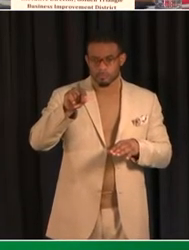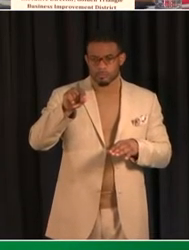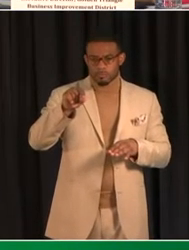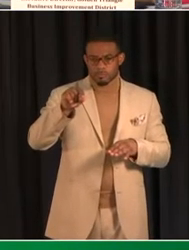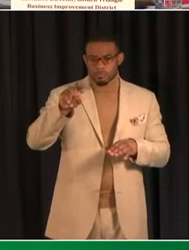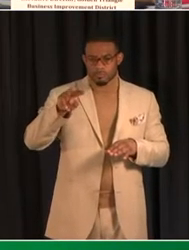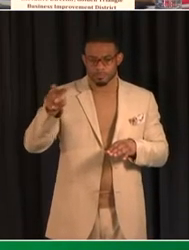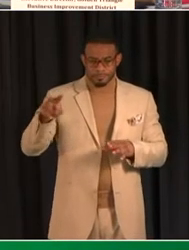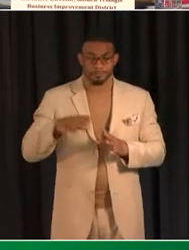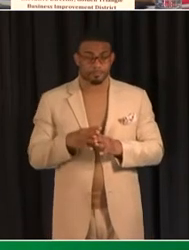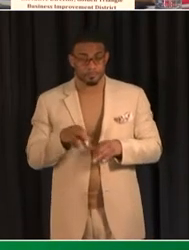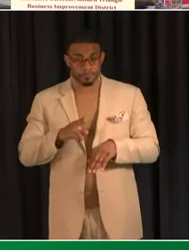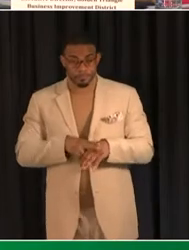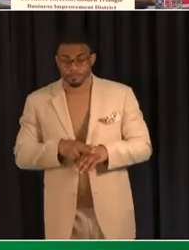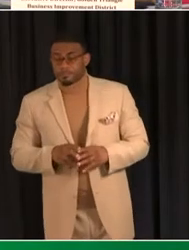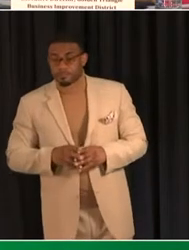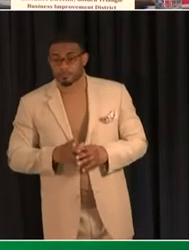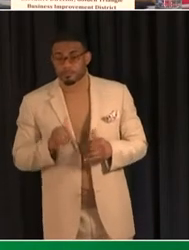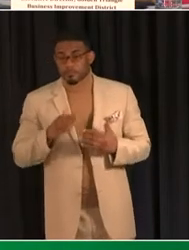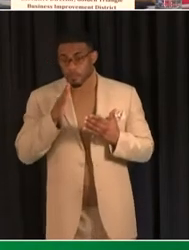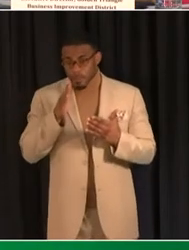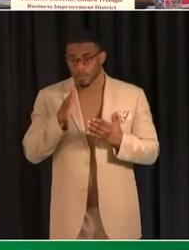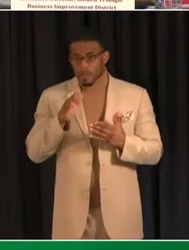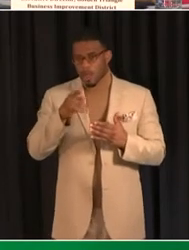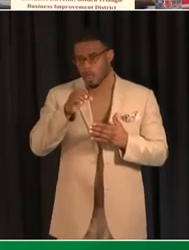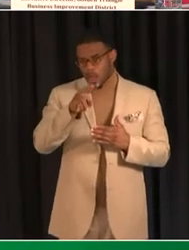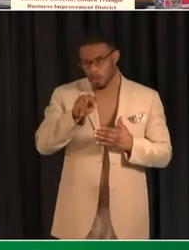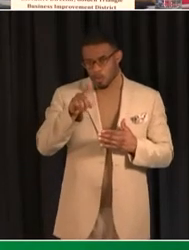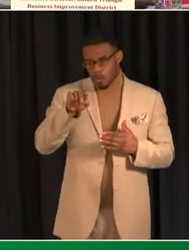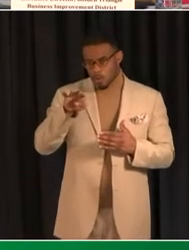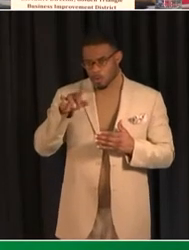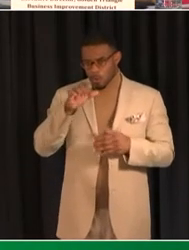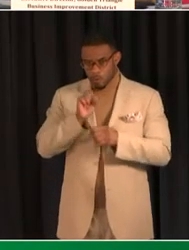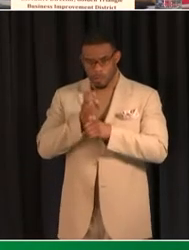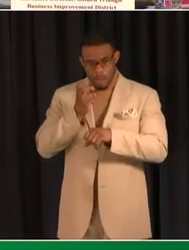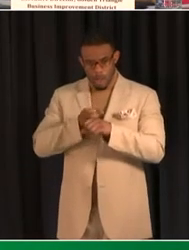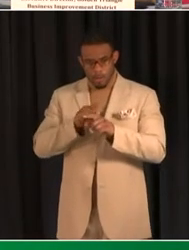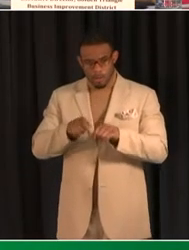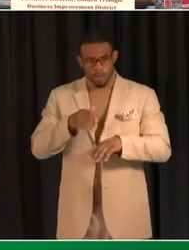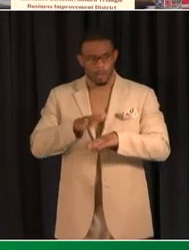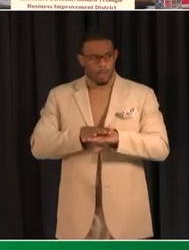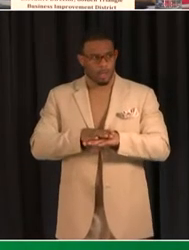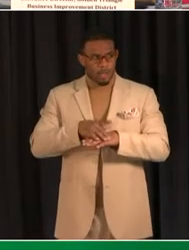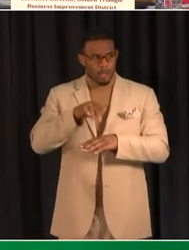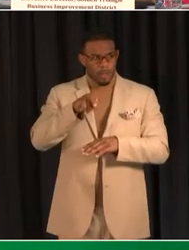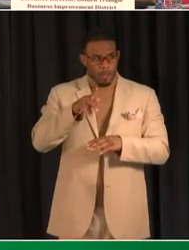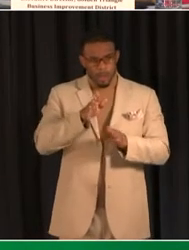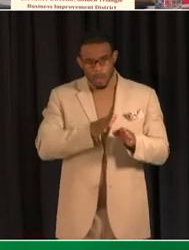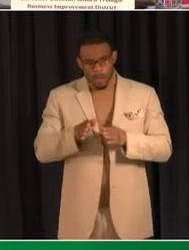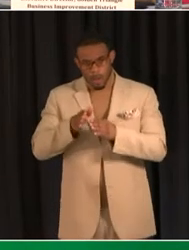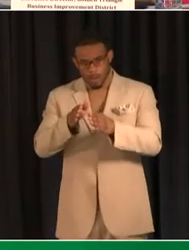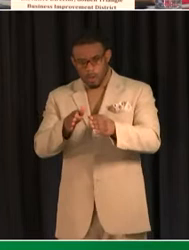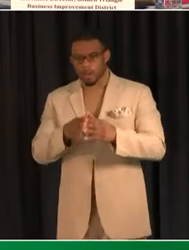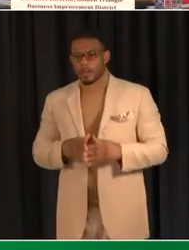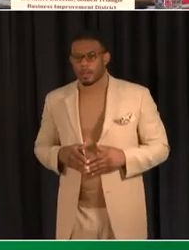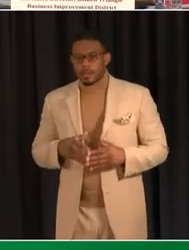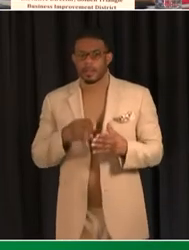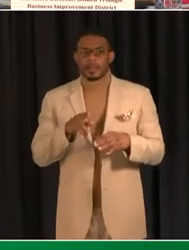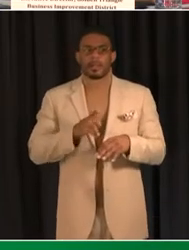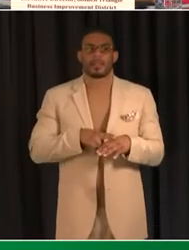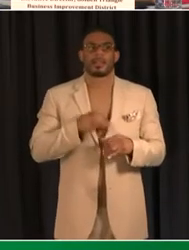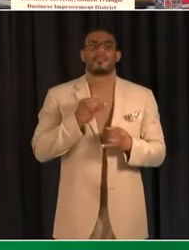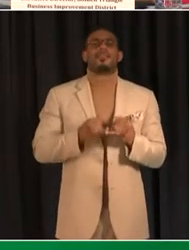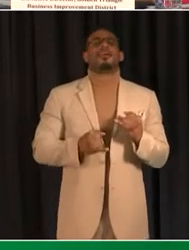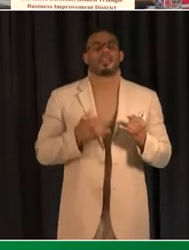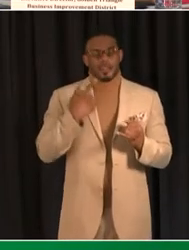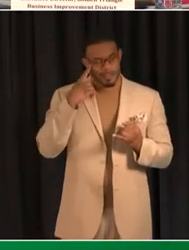22. Of course, the Golden Triangle will be working hard to activate the parks along the corridor.